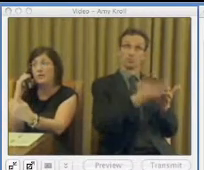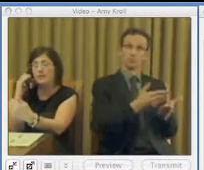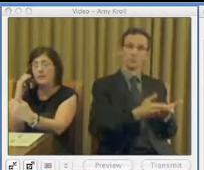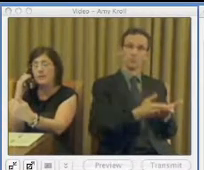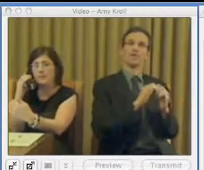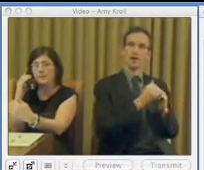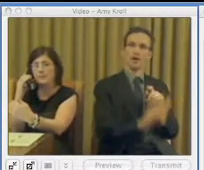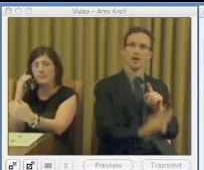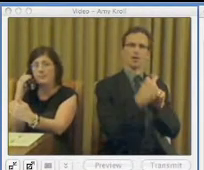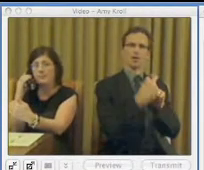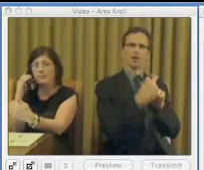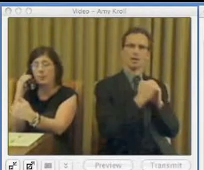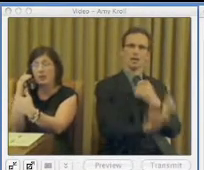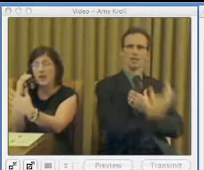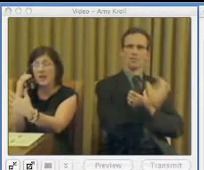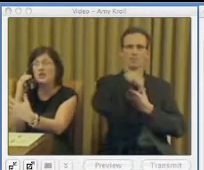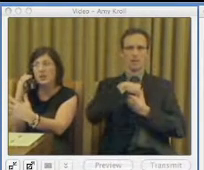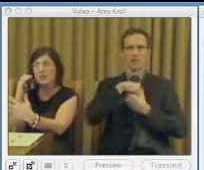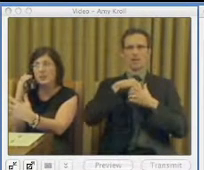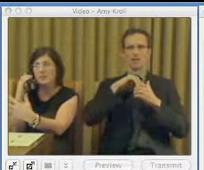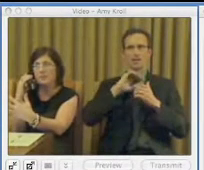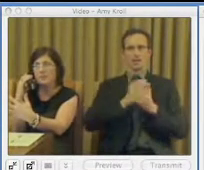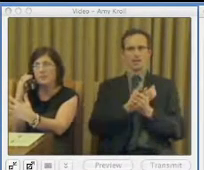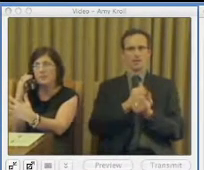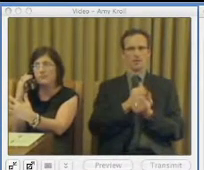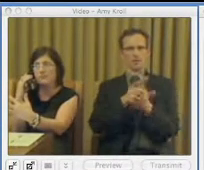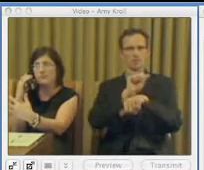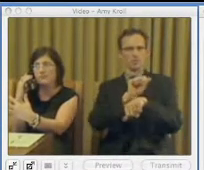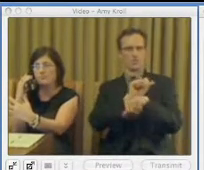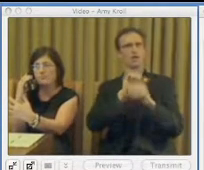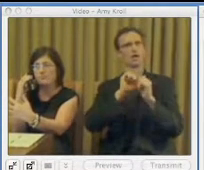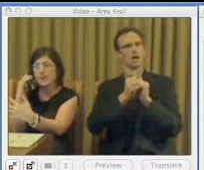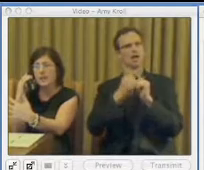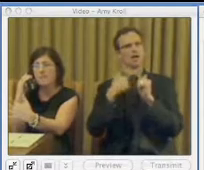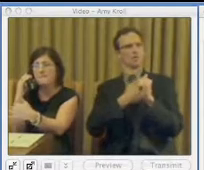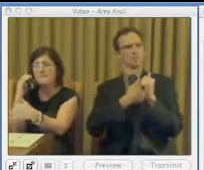see that practice improving or changing?